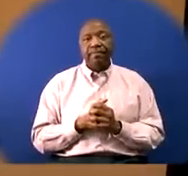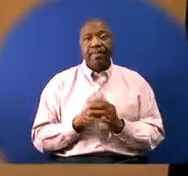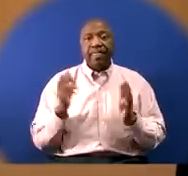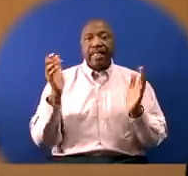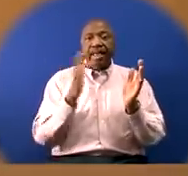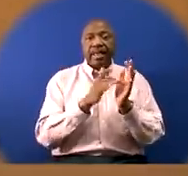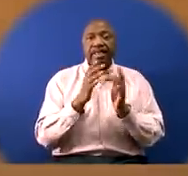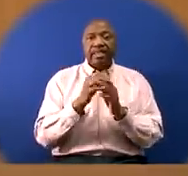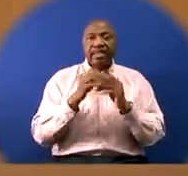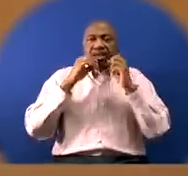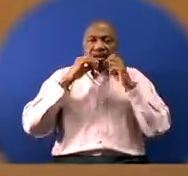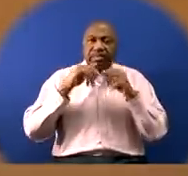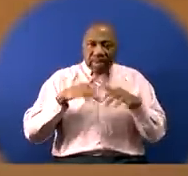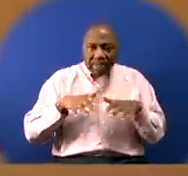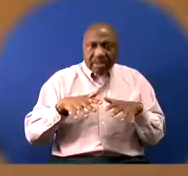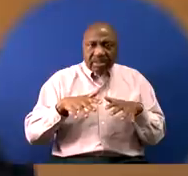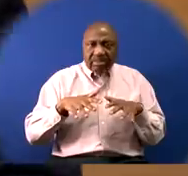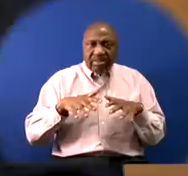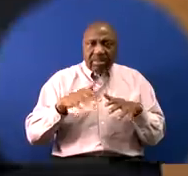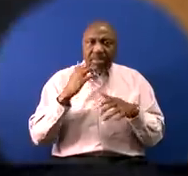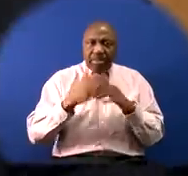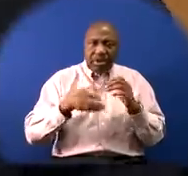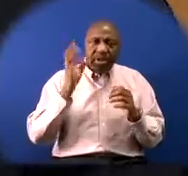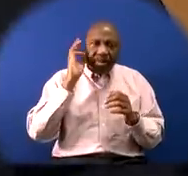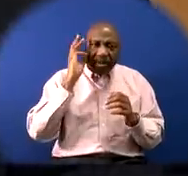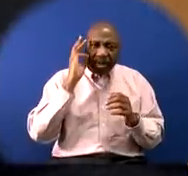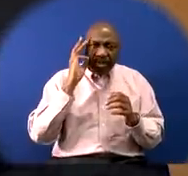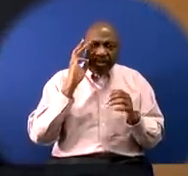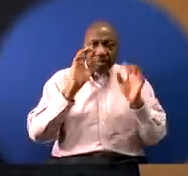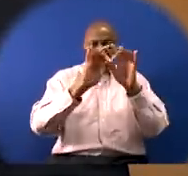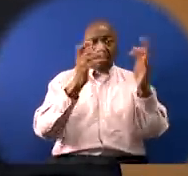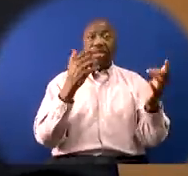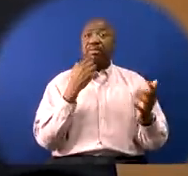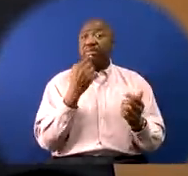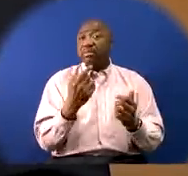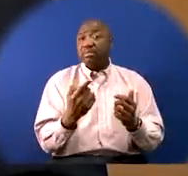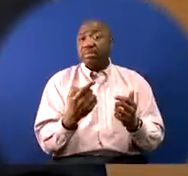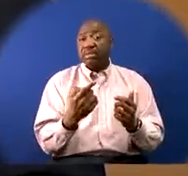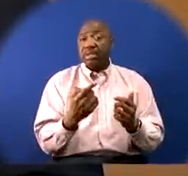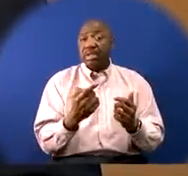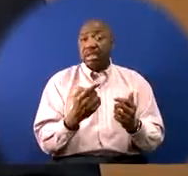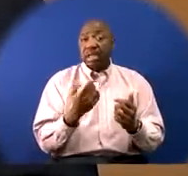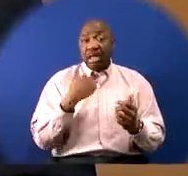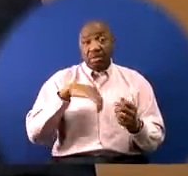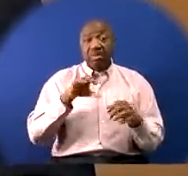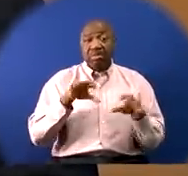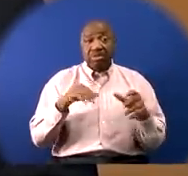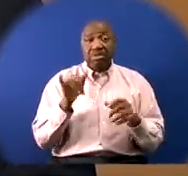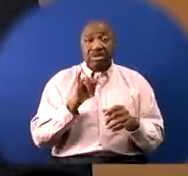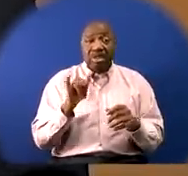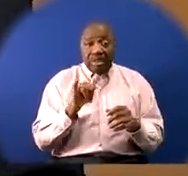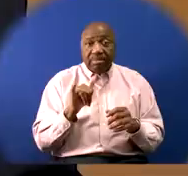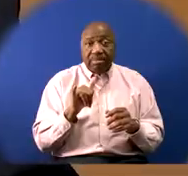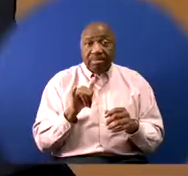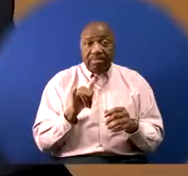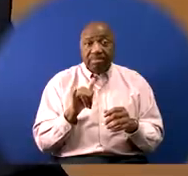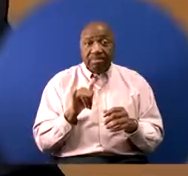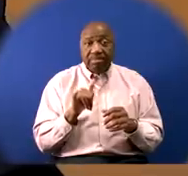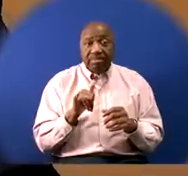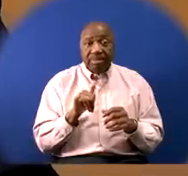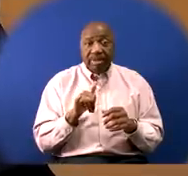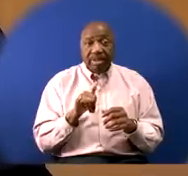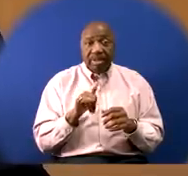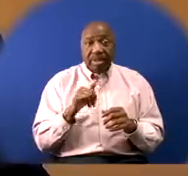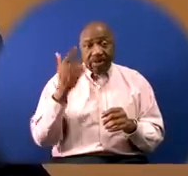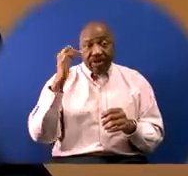Jesus blessed those elements, so says the scriptures. And so too shall we bless these, consecrating them for